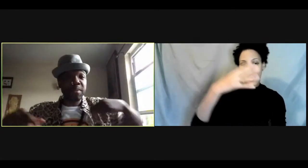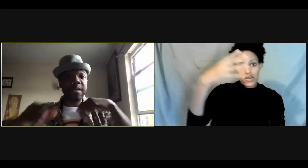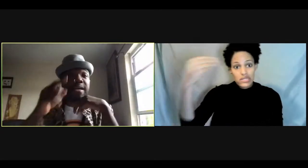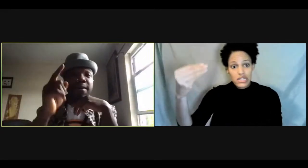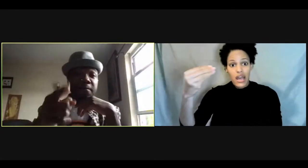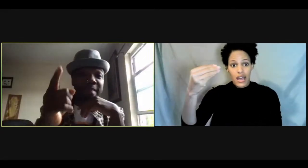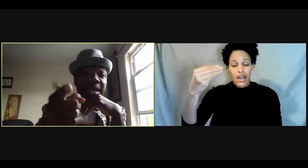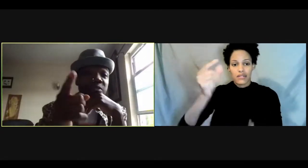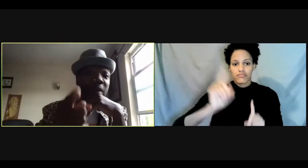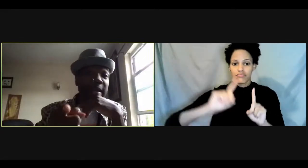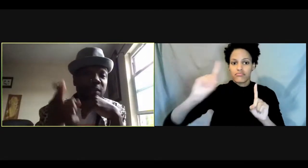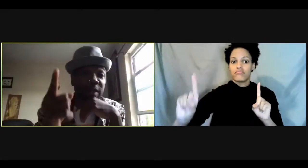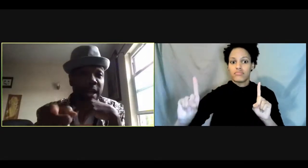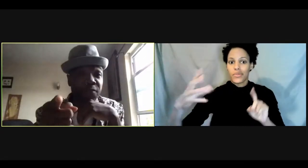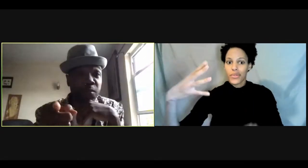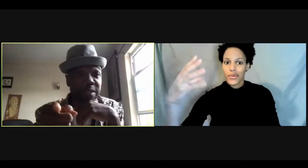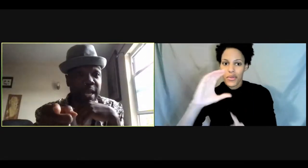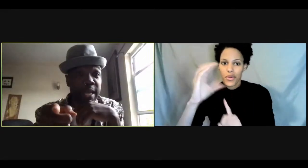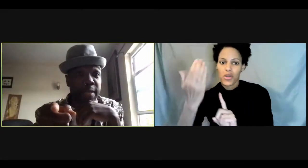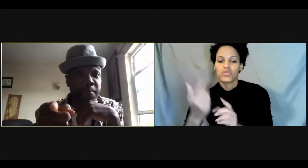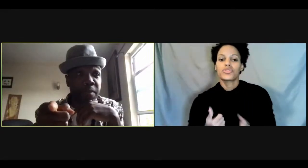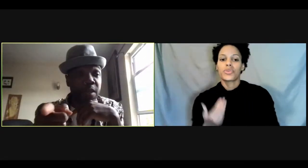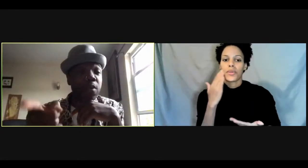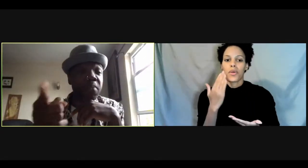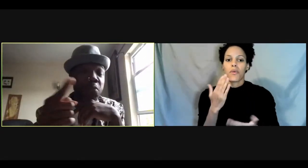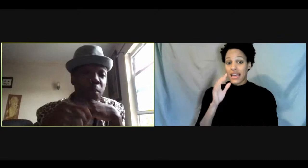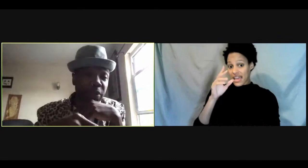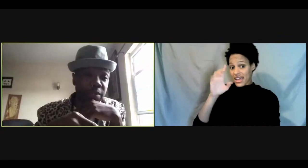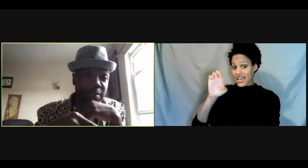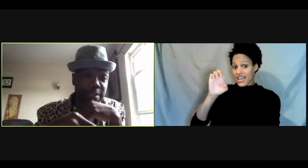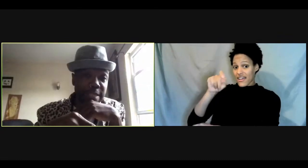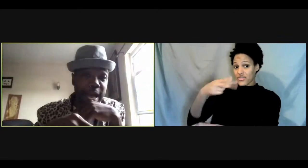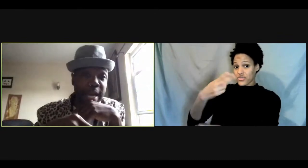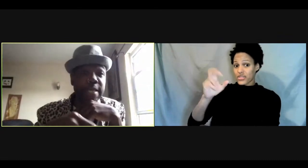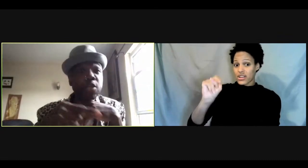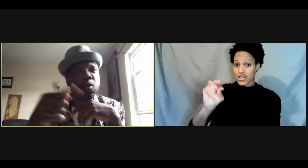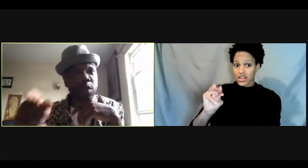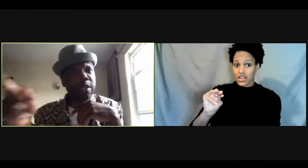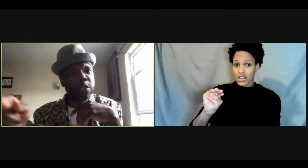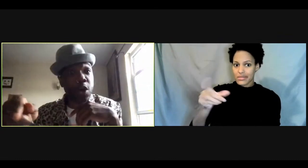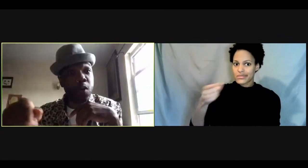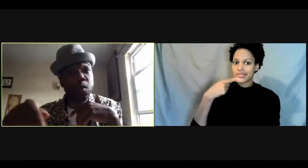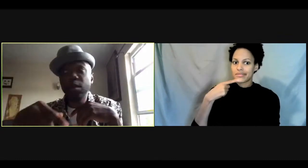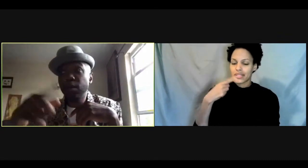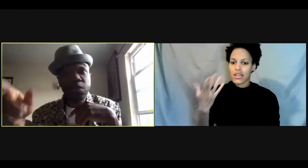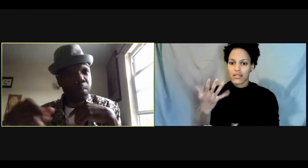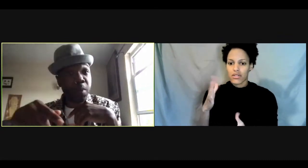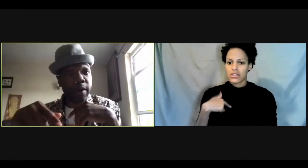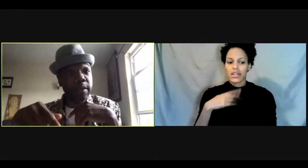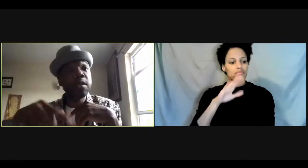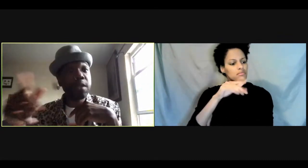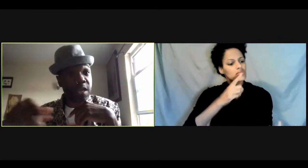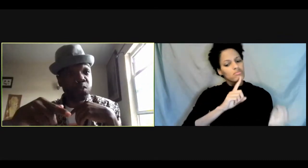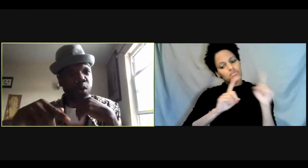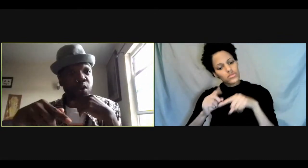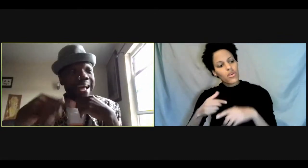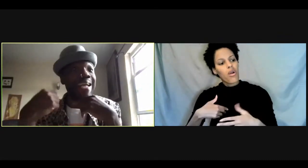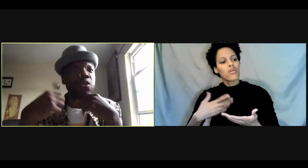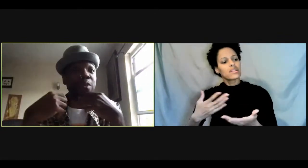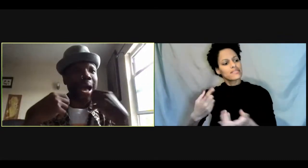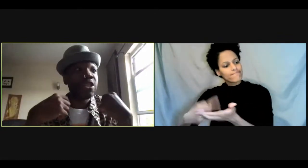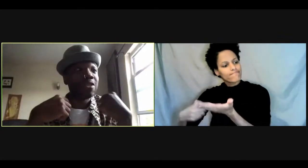be. That's why, like when Ephraim was saying, when people will pull him to the side and go, yo, let's go to the park and let's work on,